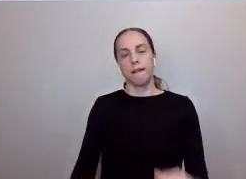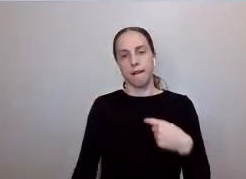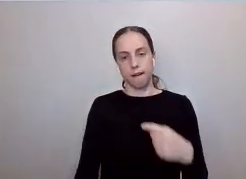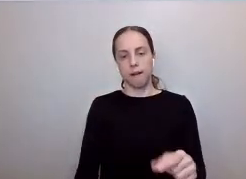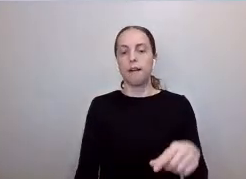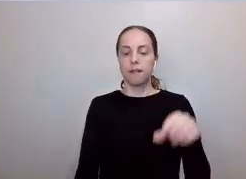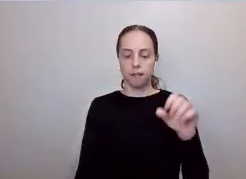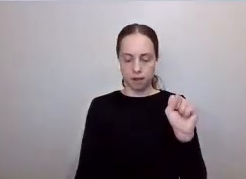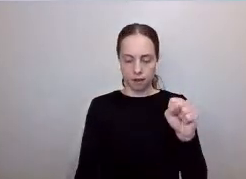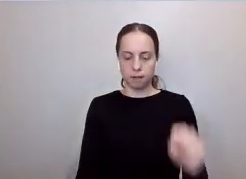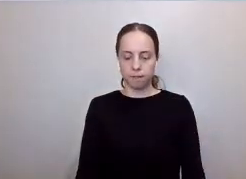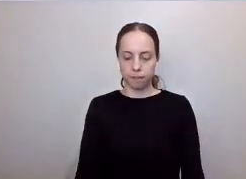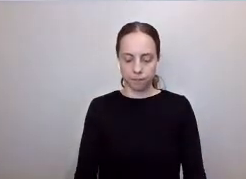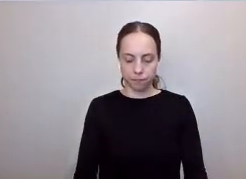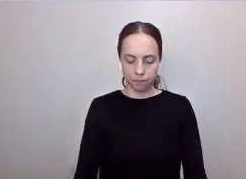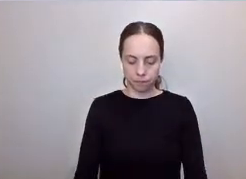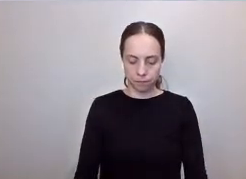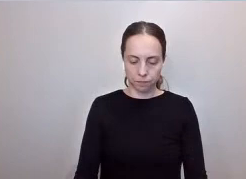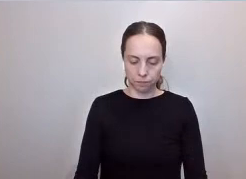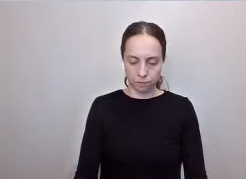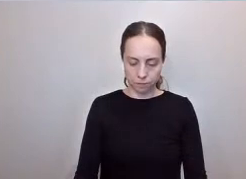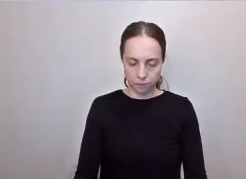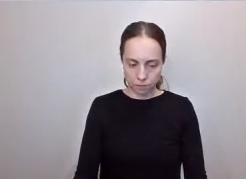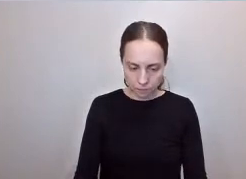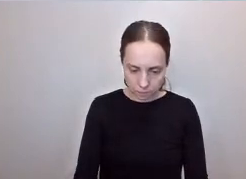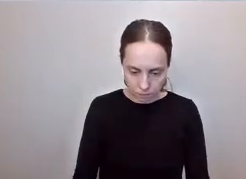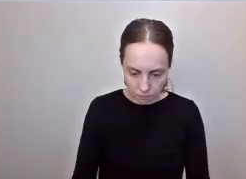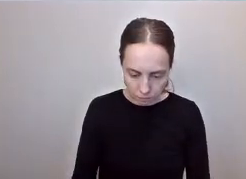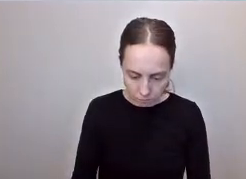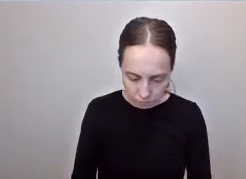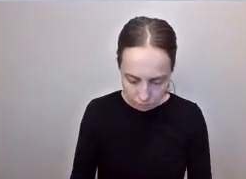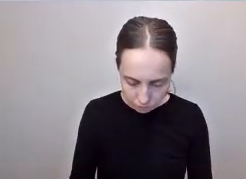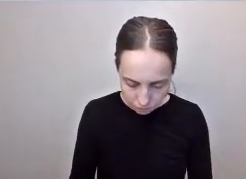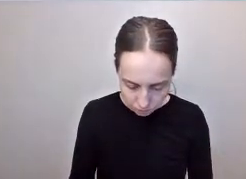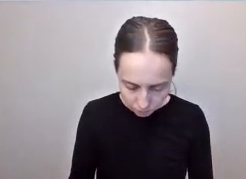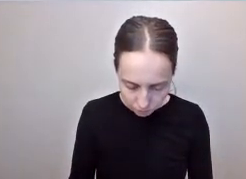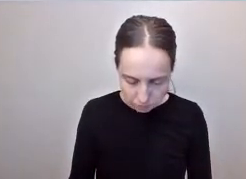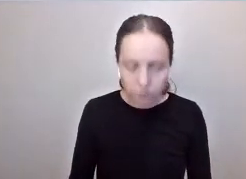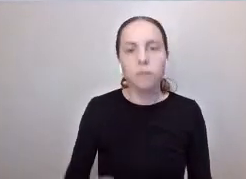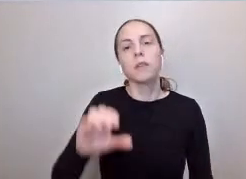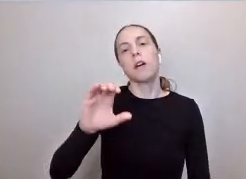No. Councilmember Cunningham. Aye.